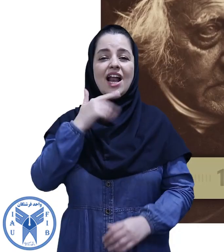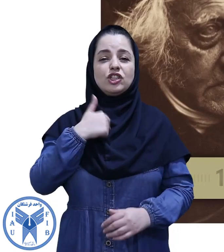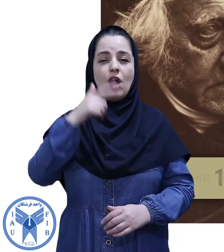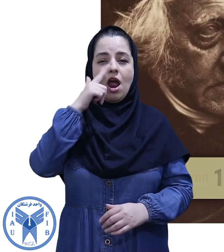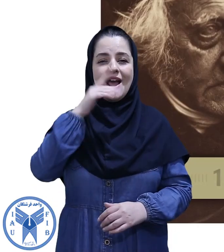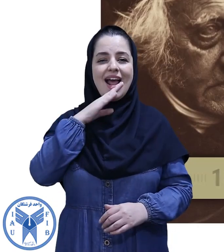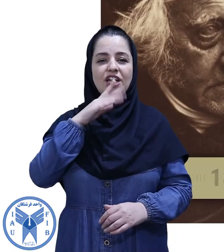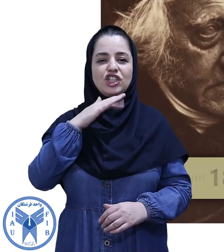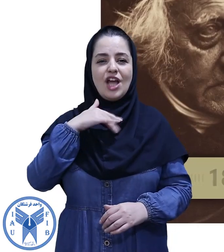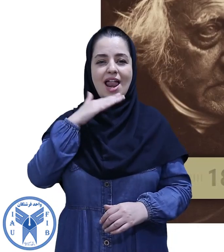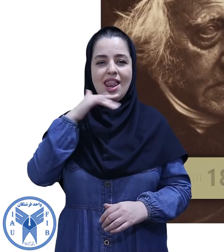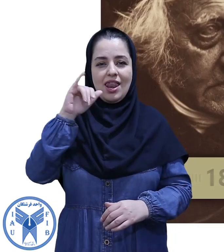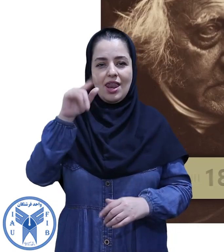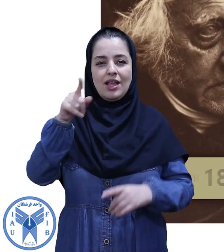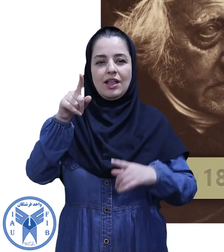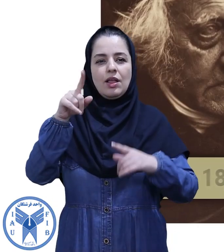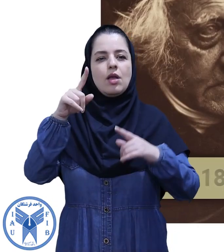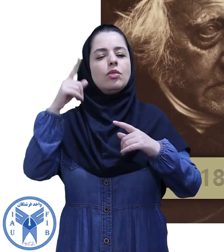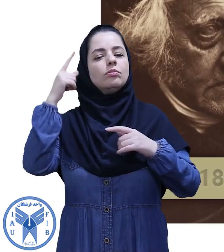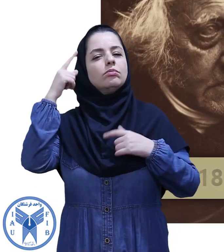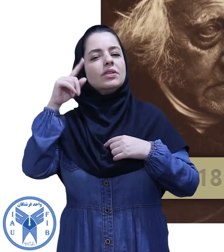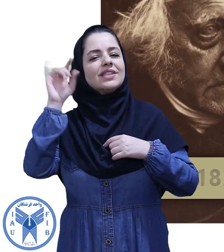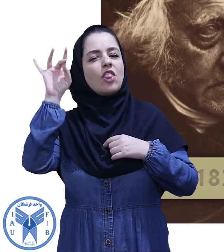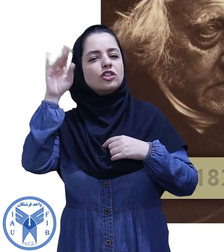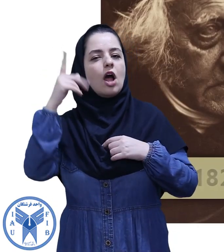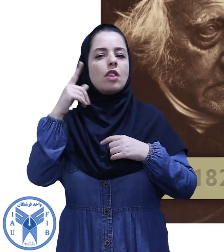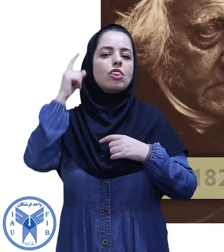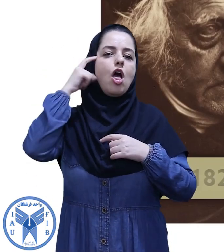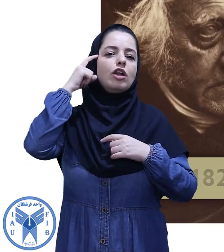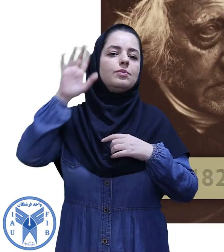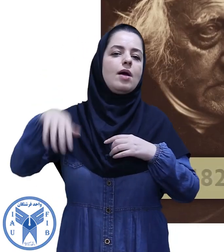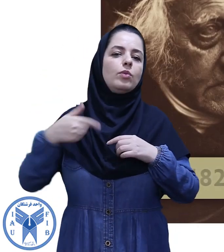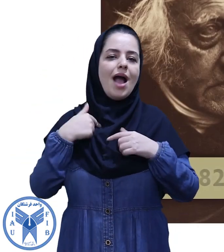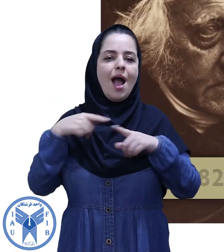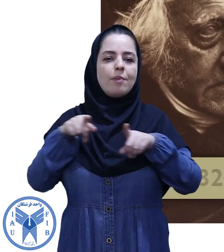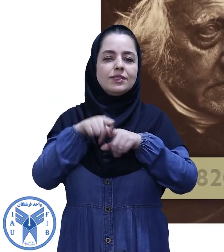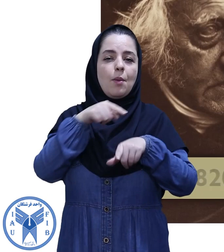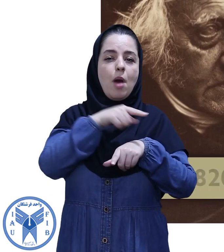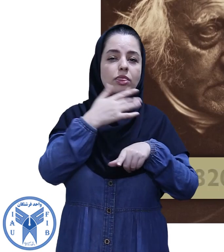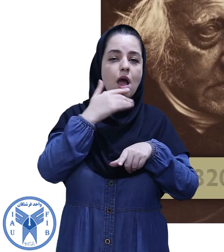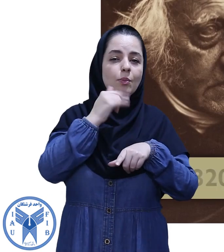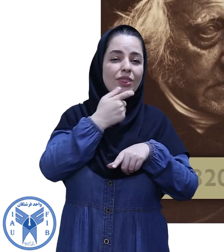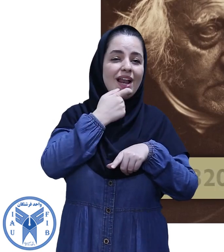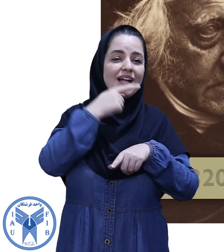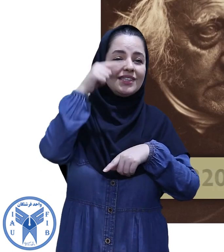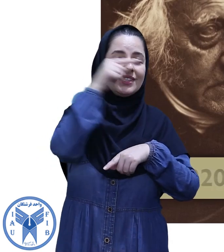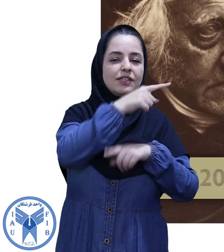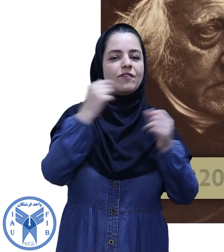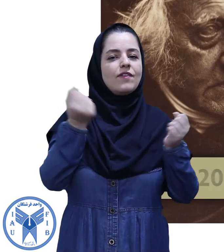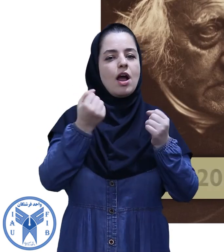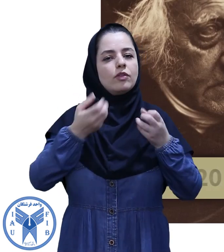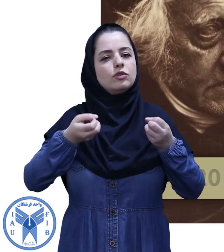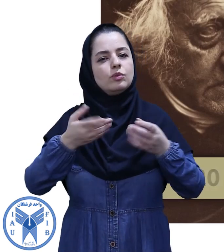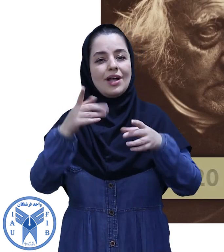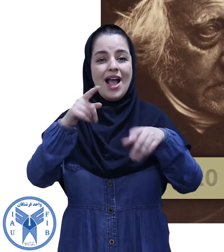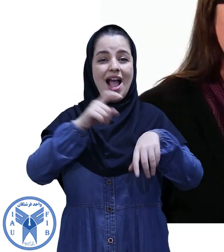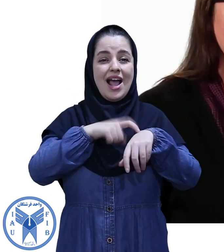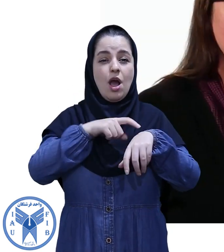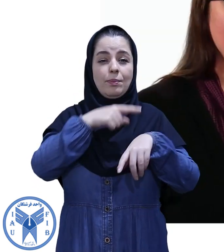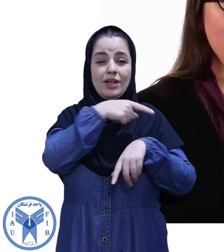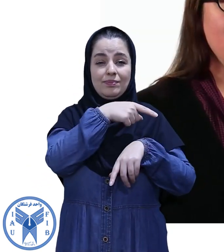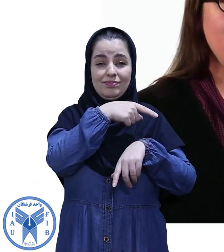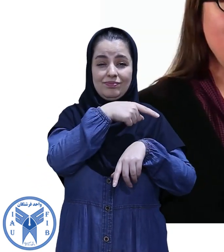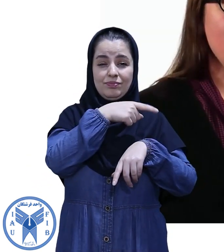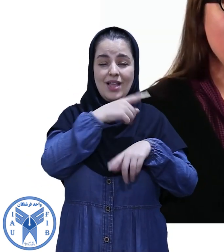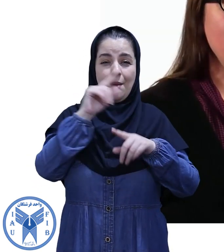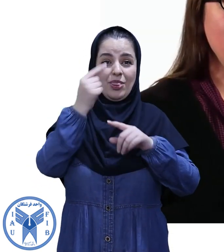Sir John Herschel was an astronomer and scientist, working around the same time as Talbot in England. Once he heard about